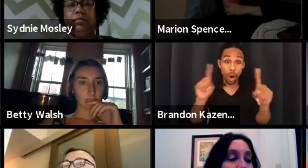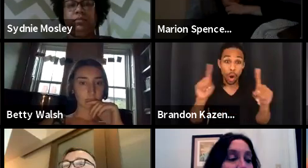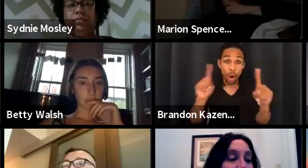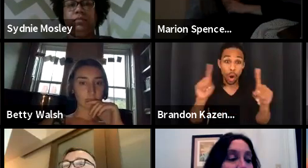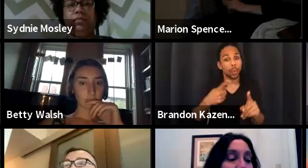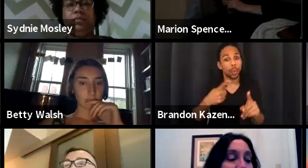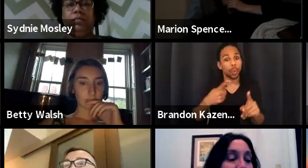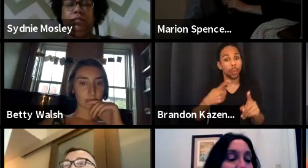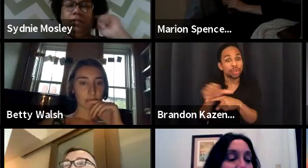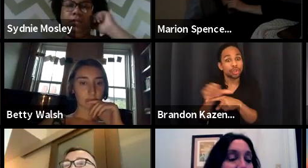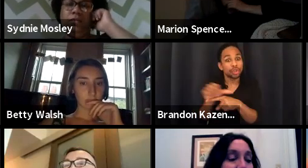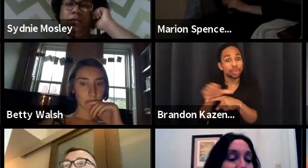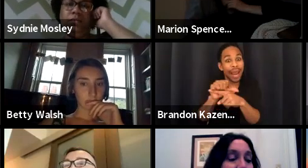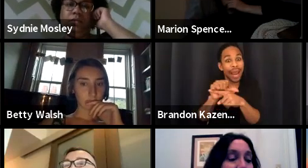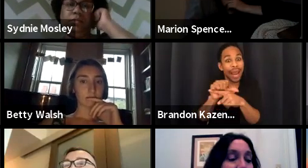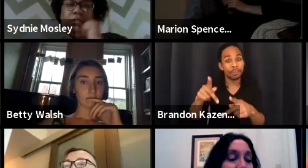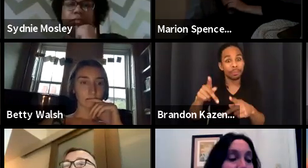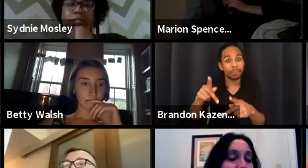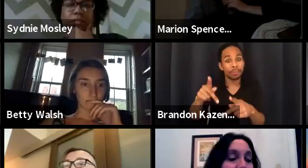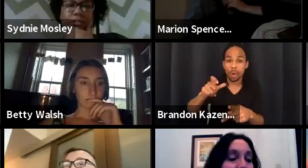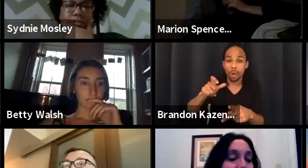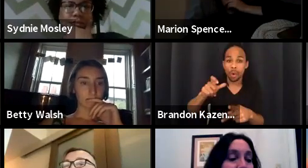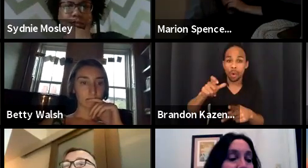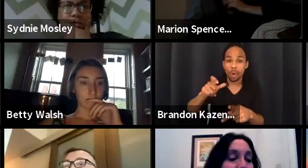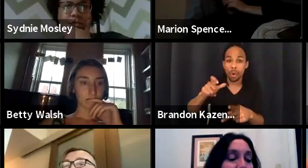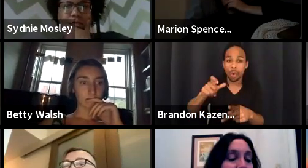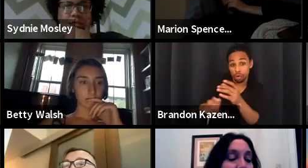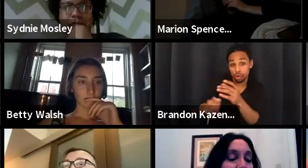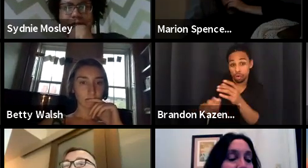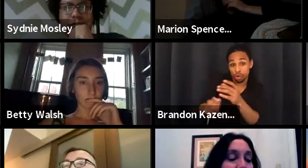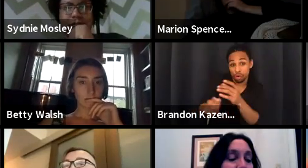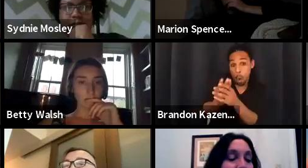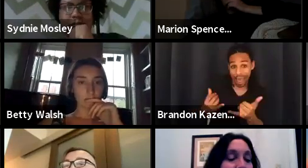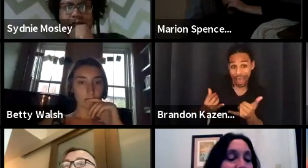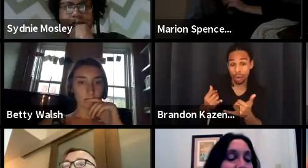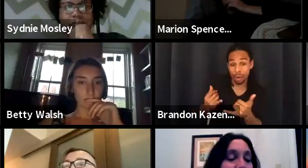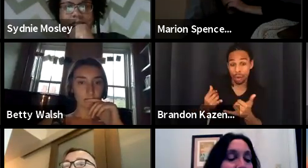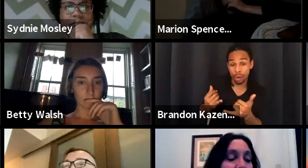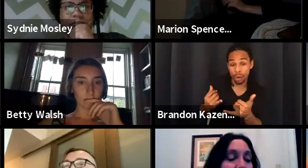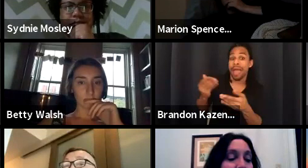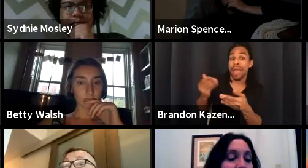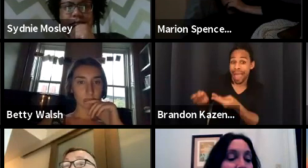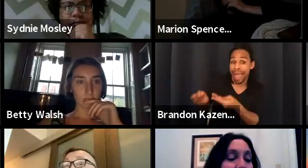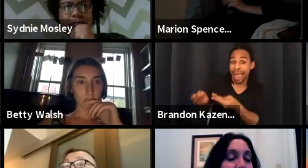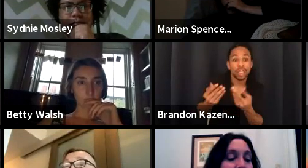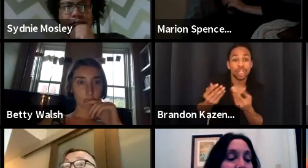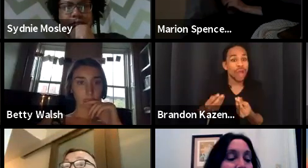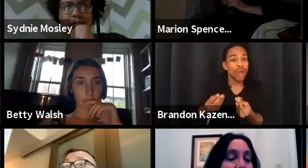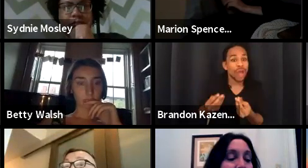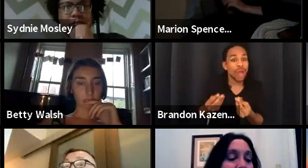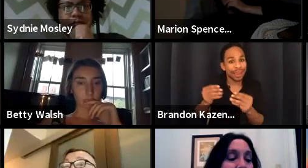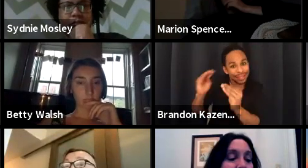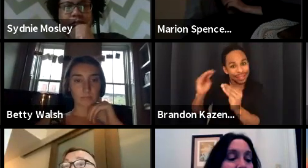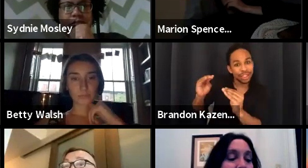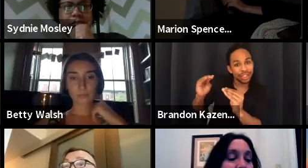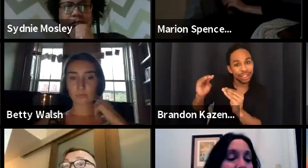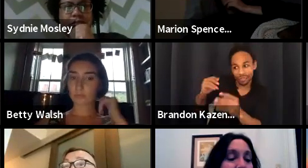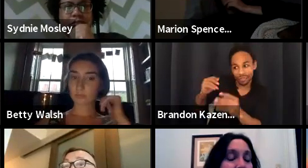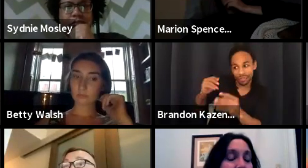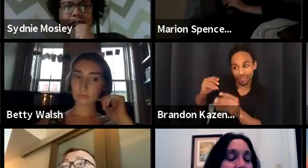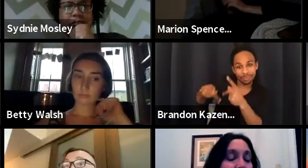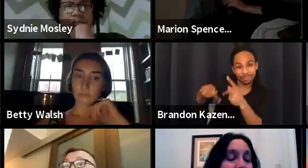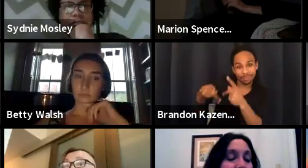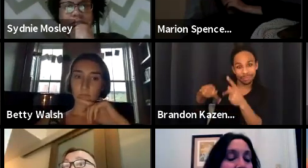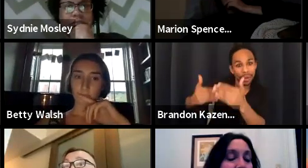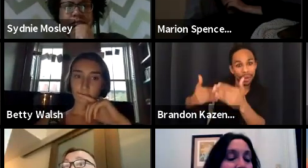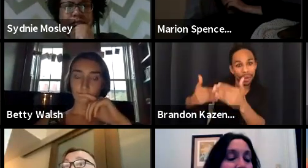army that works with the changes that we're trying to bring forth? So it's not just from established, but people